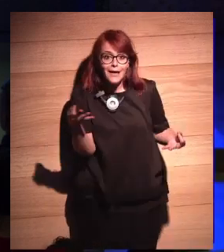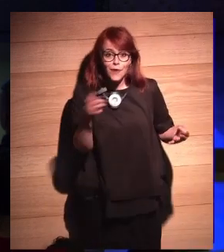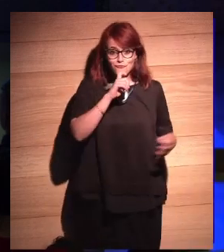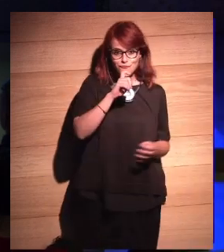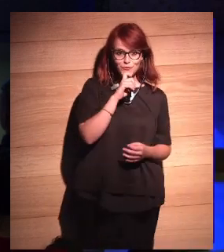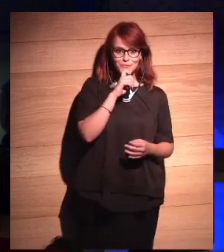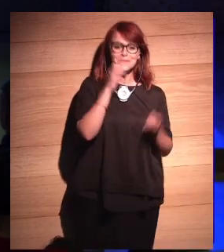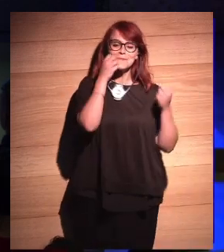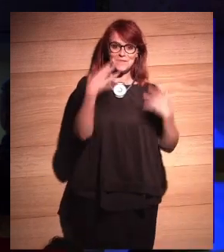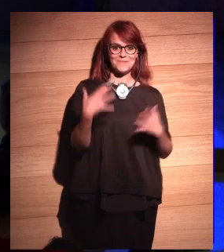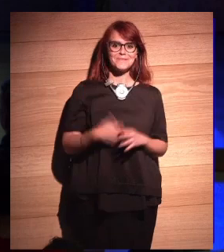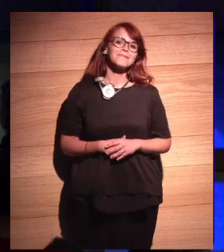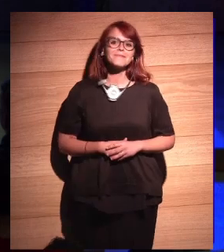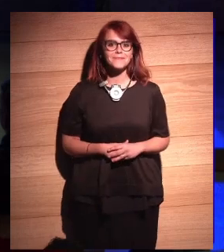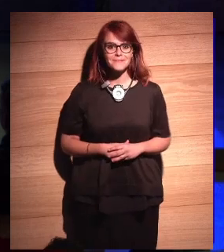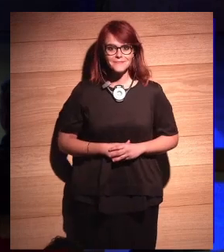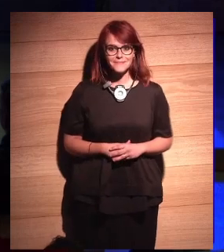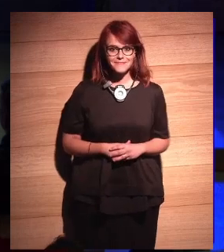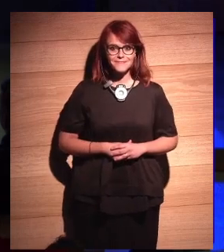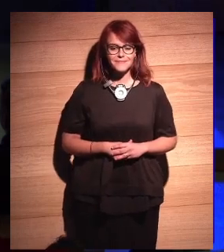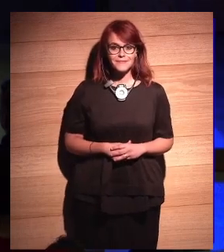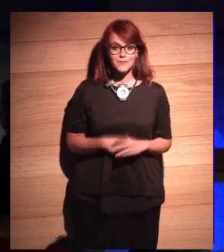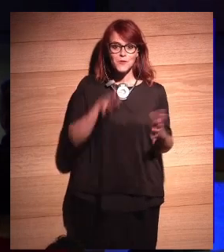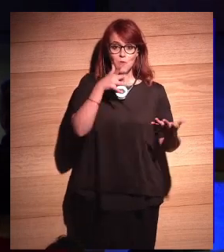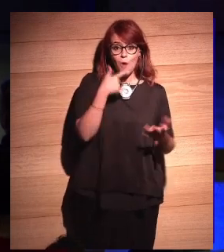go. We're back.